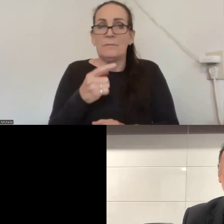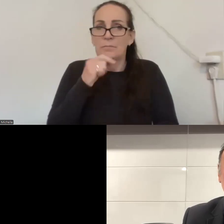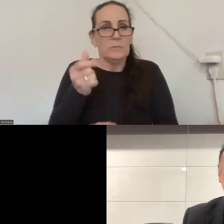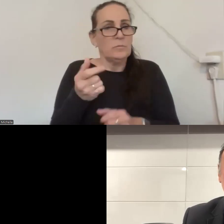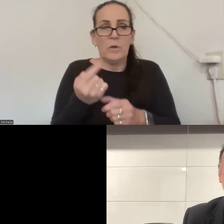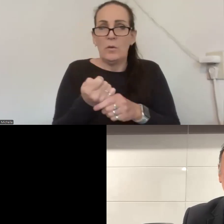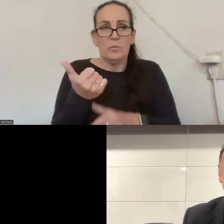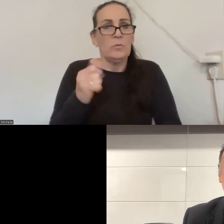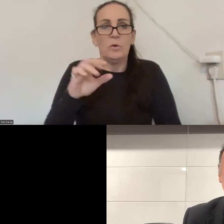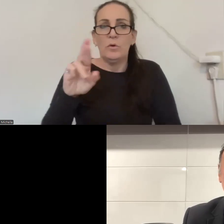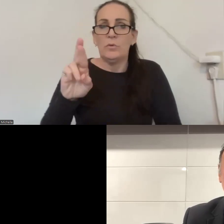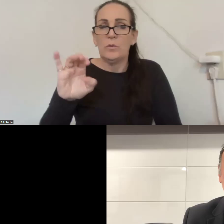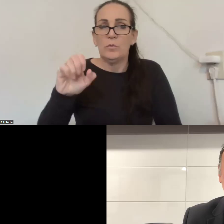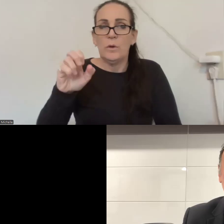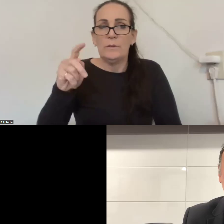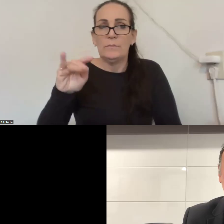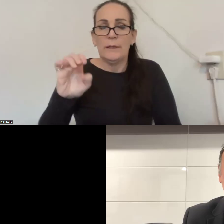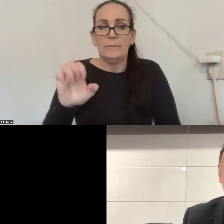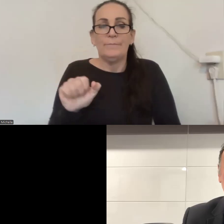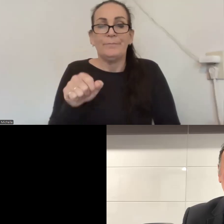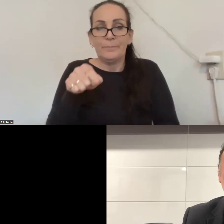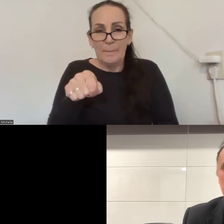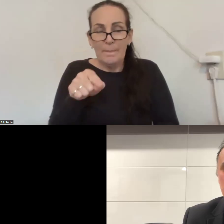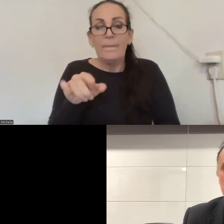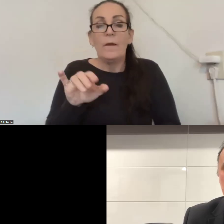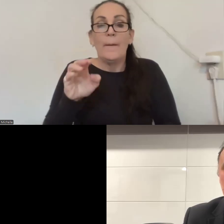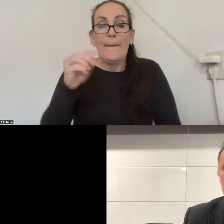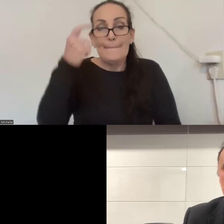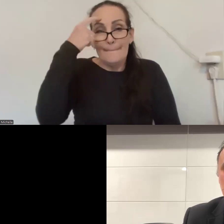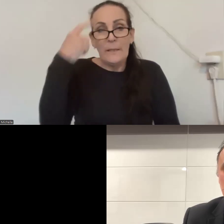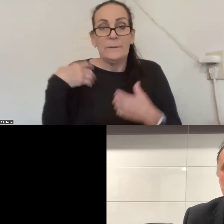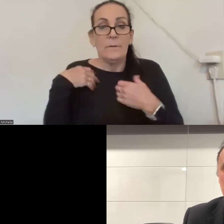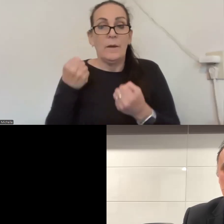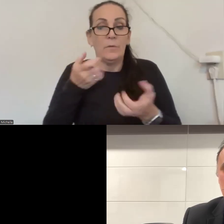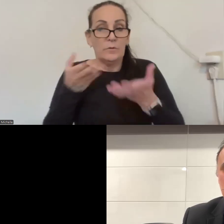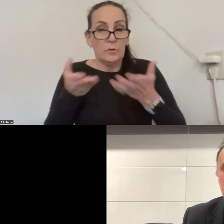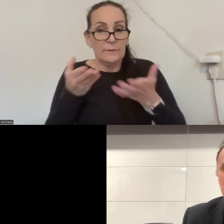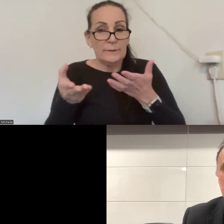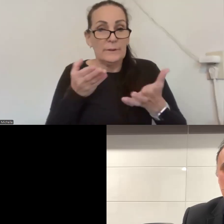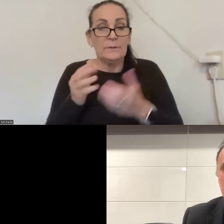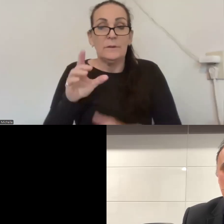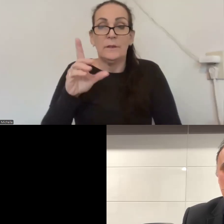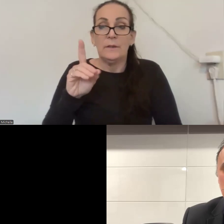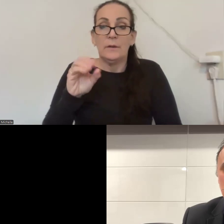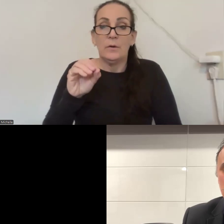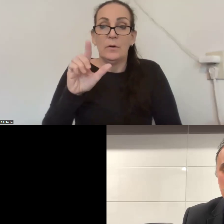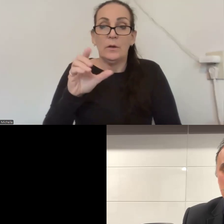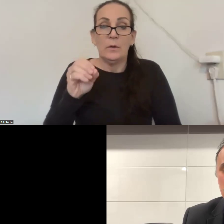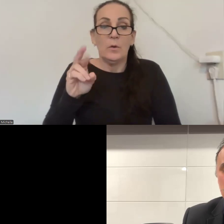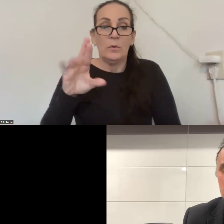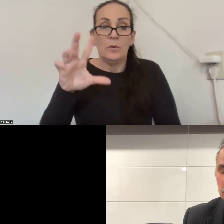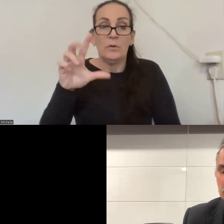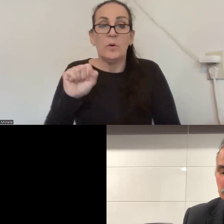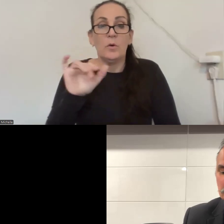also mentioned would like further discussion in relation to the differences between being a male versus